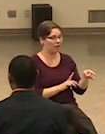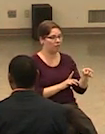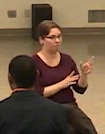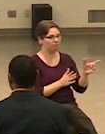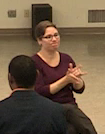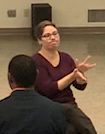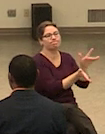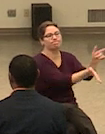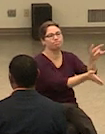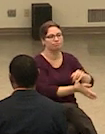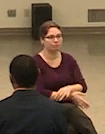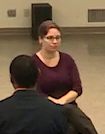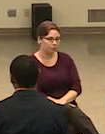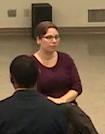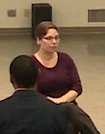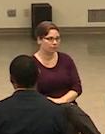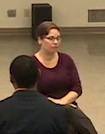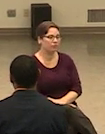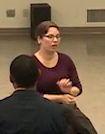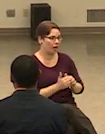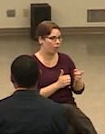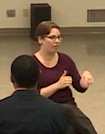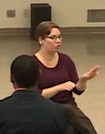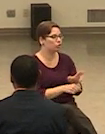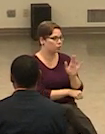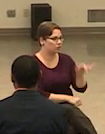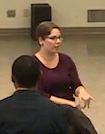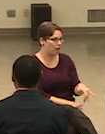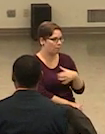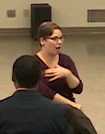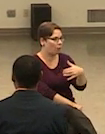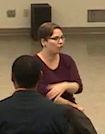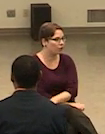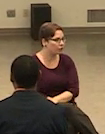So how that power is wielded and used and be abused, perhaps?